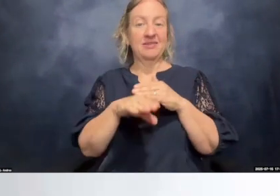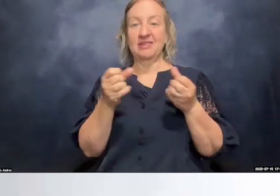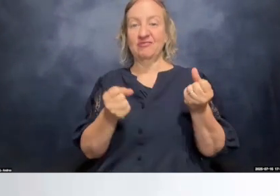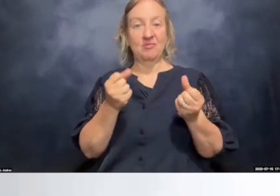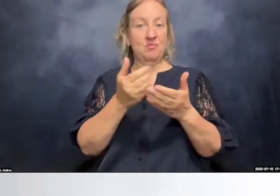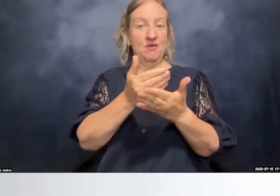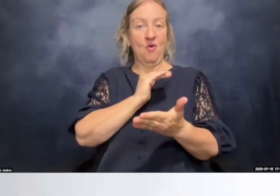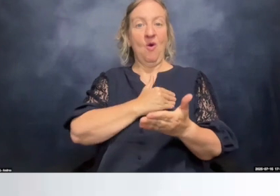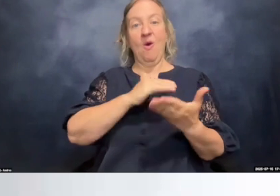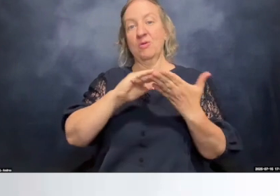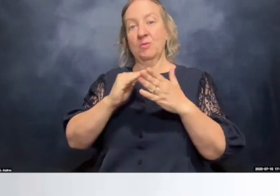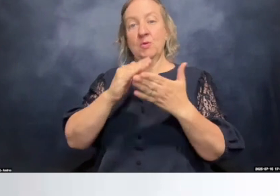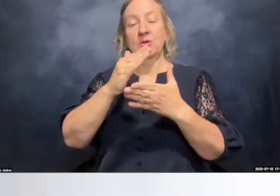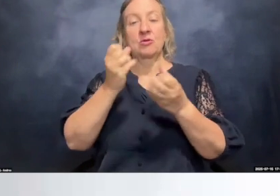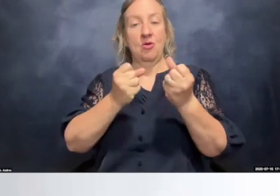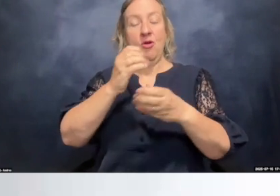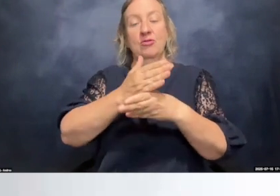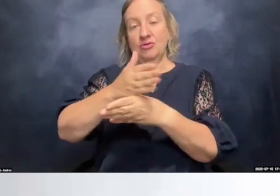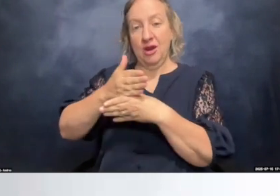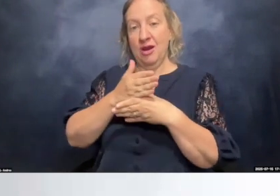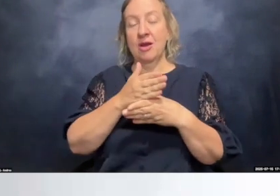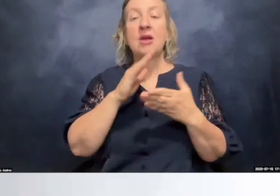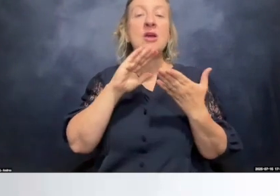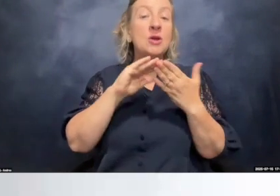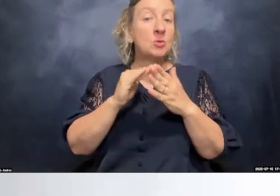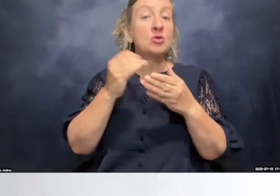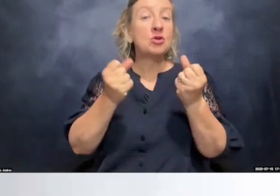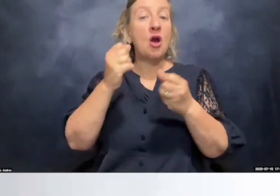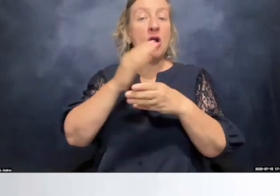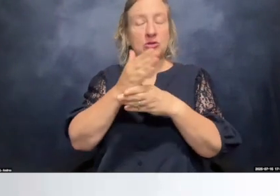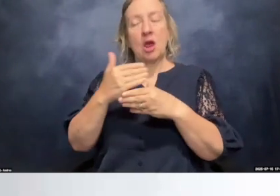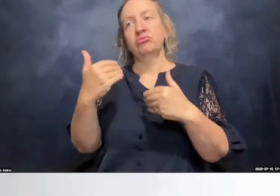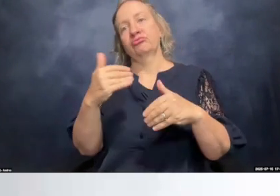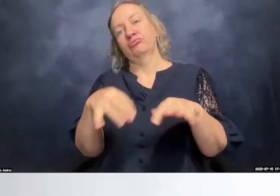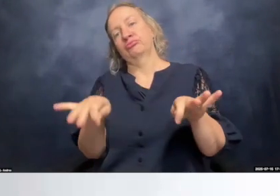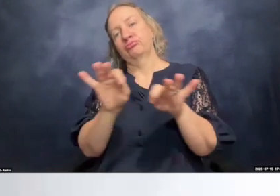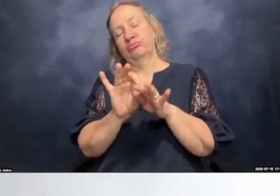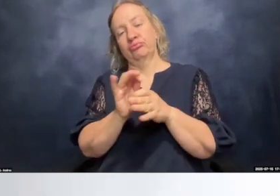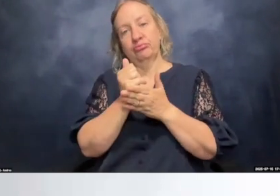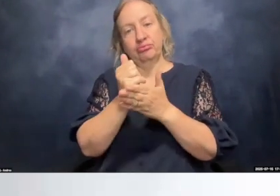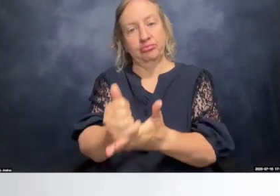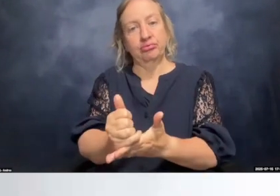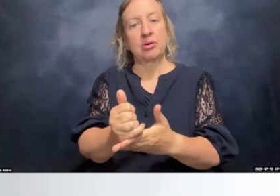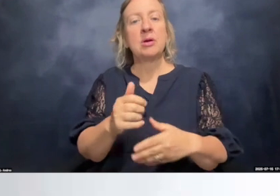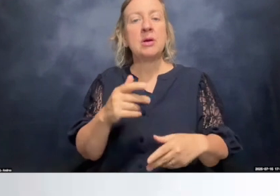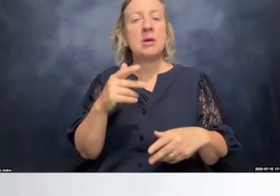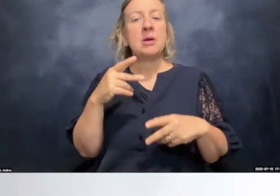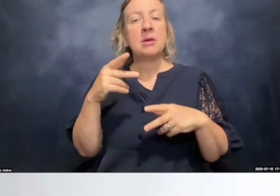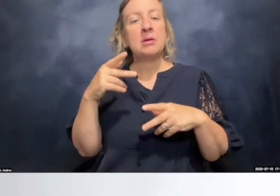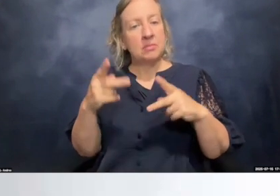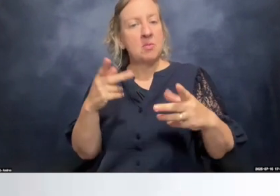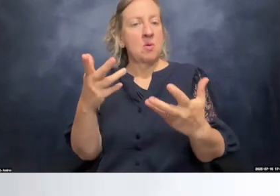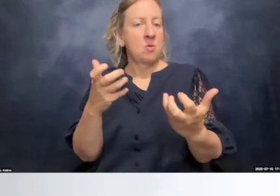our community car share. Our community car share is serving a critical need, and members want transportation services to be